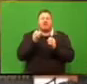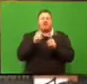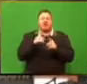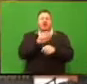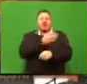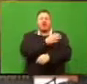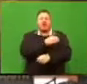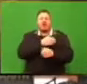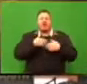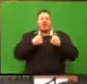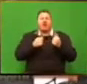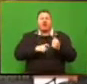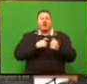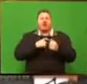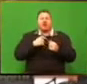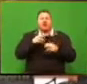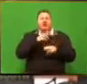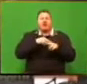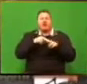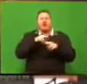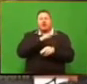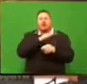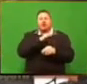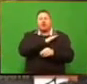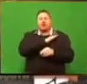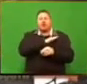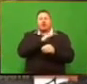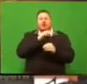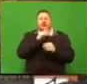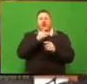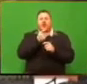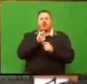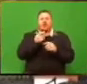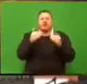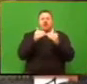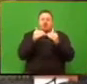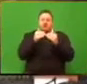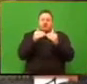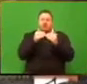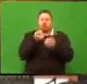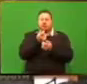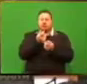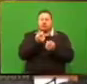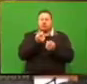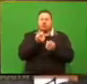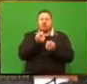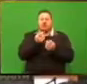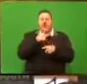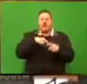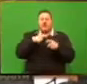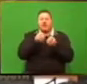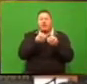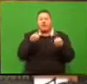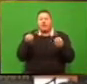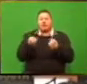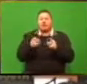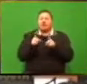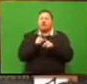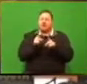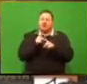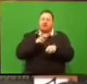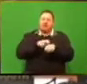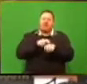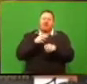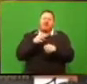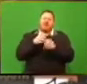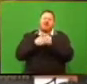national security threats, inequitable land distribution, and the need for robust traditional leadership